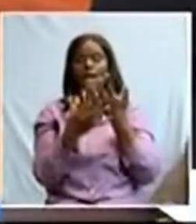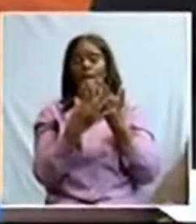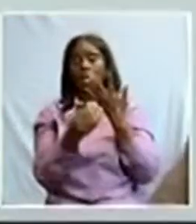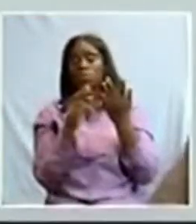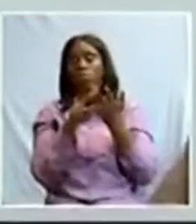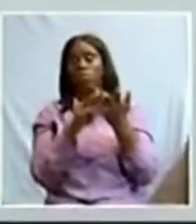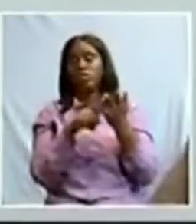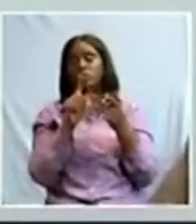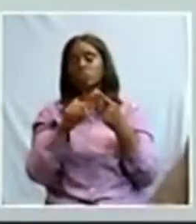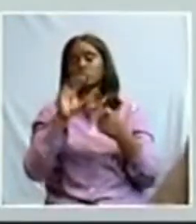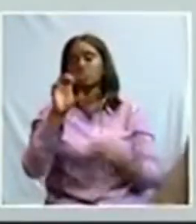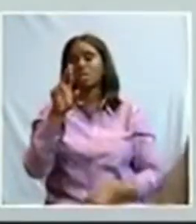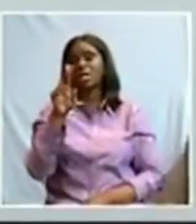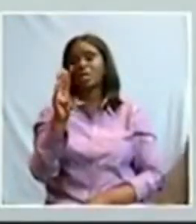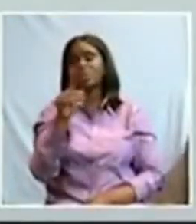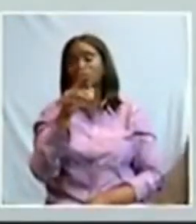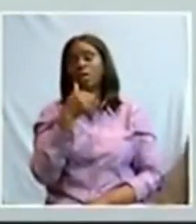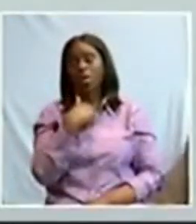report to CRB?